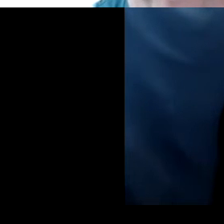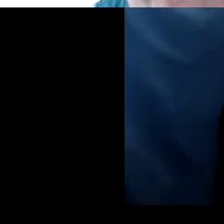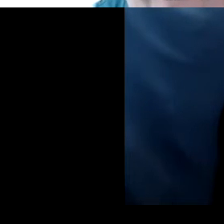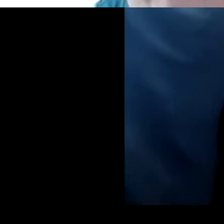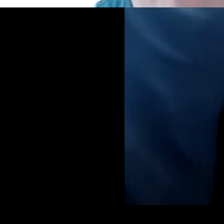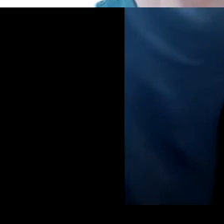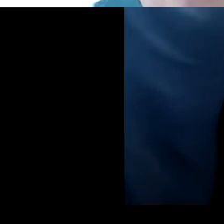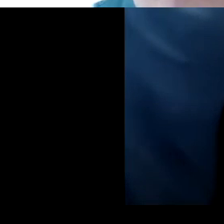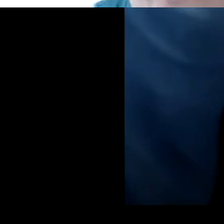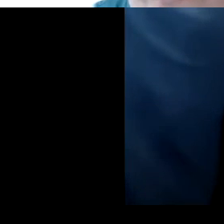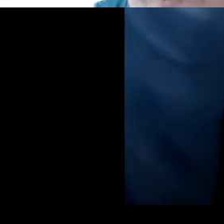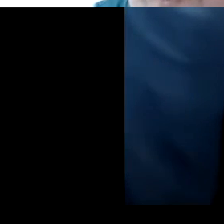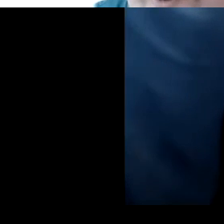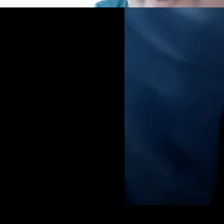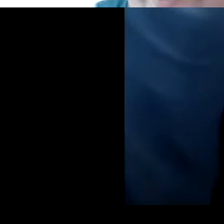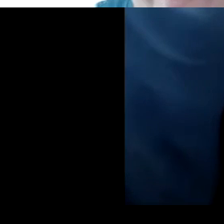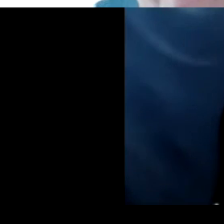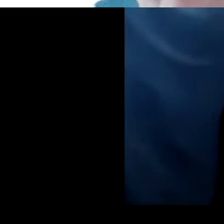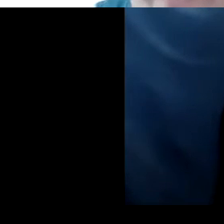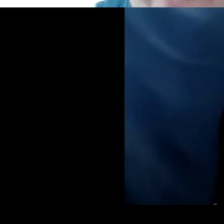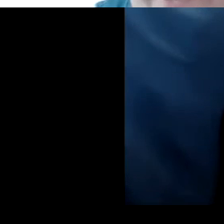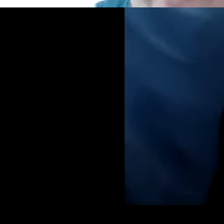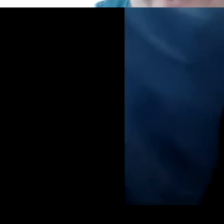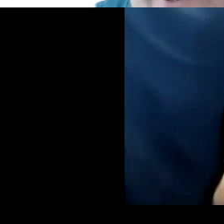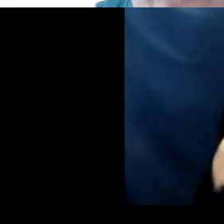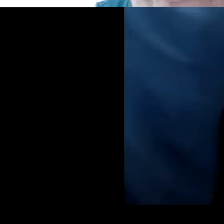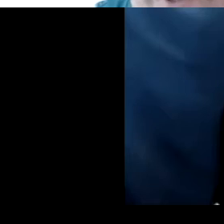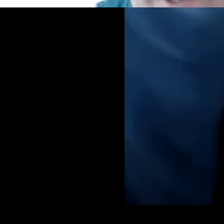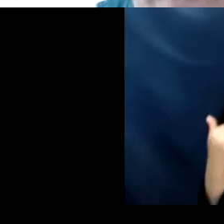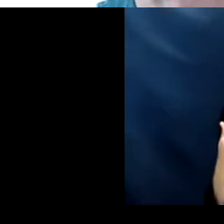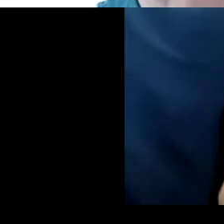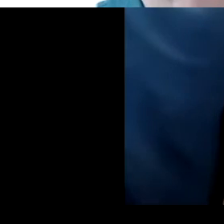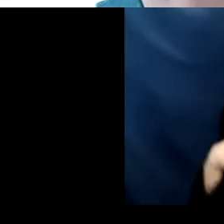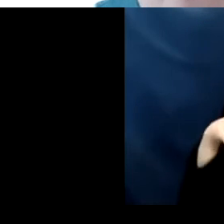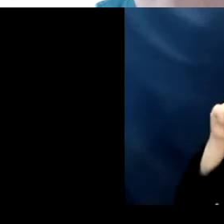joining us today. Welcome to our, this is our shot